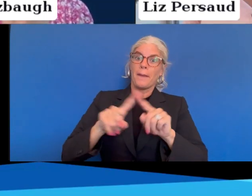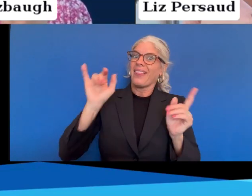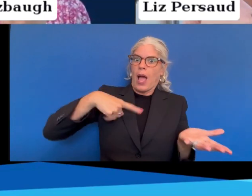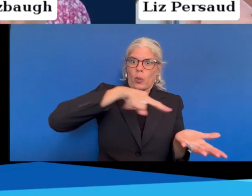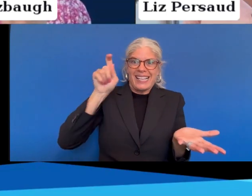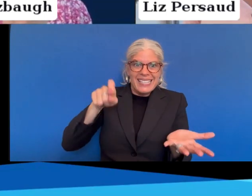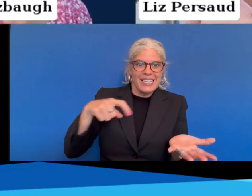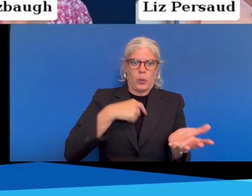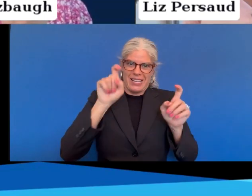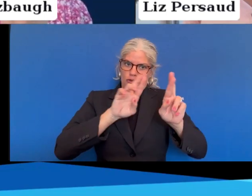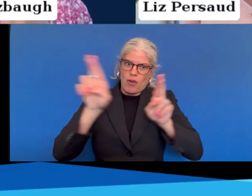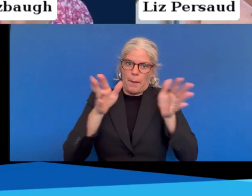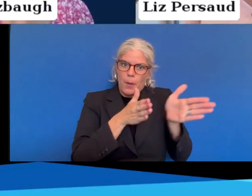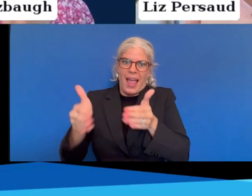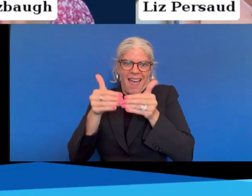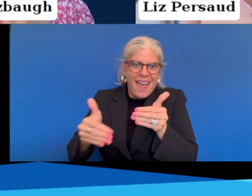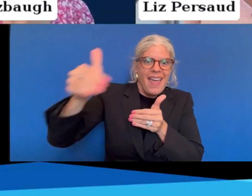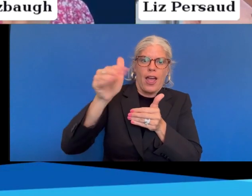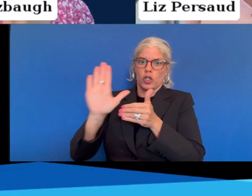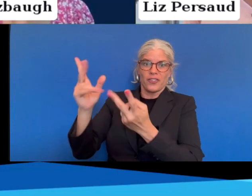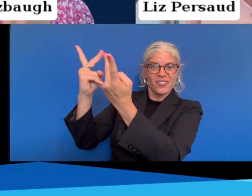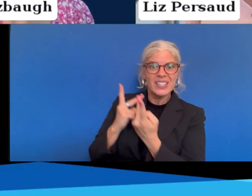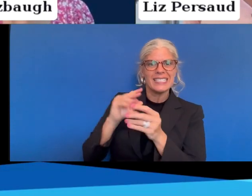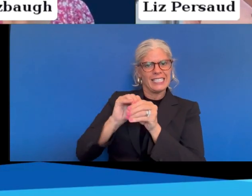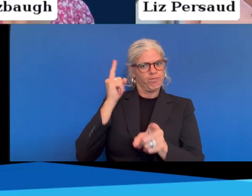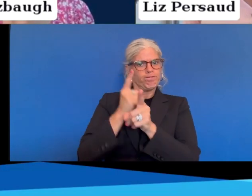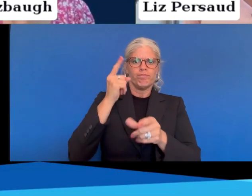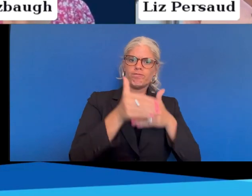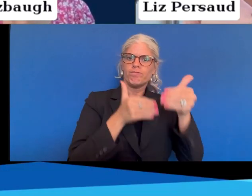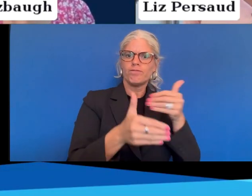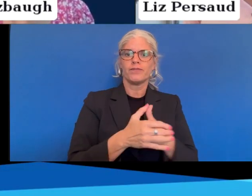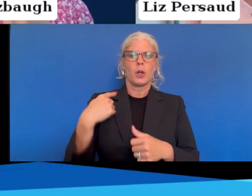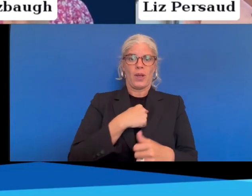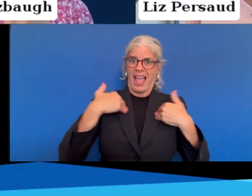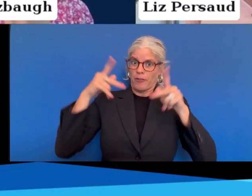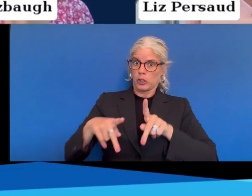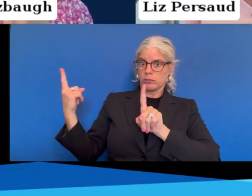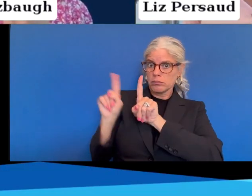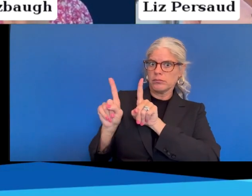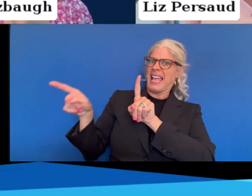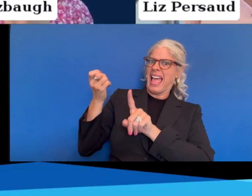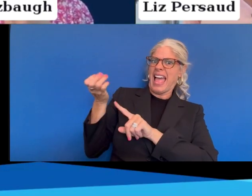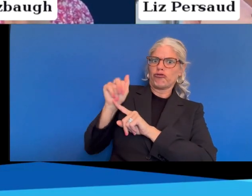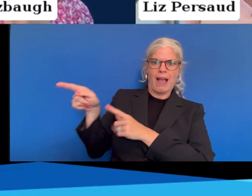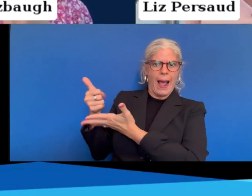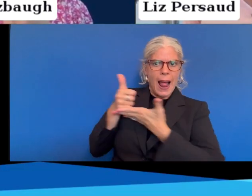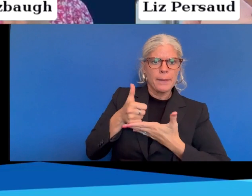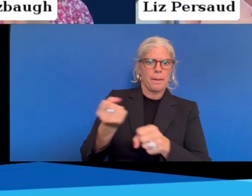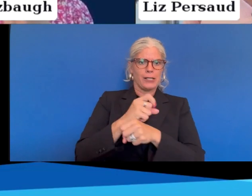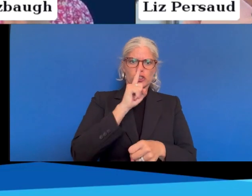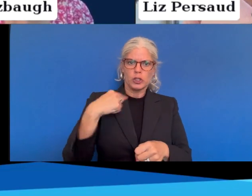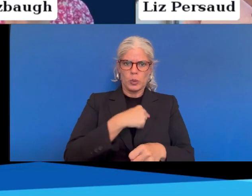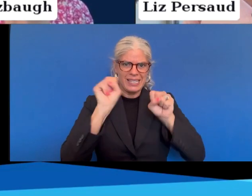only one person allowed, but this is what we need. And then we can start preparing for your visit in a